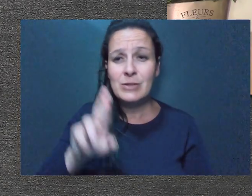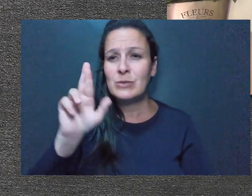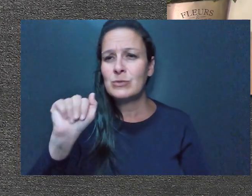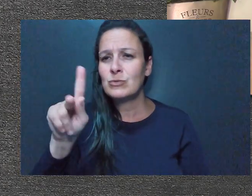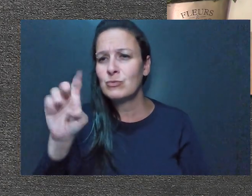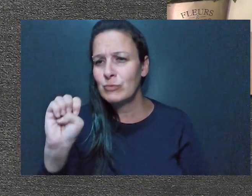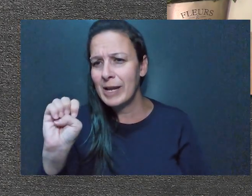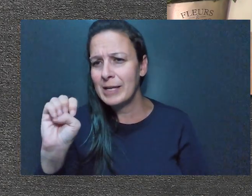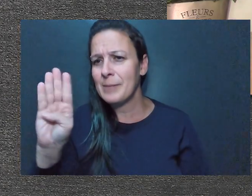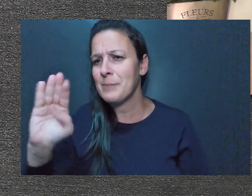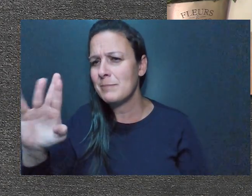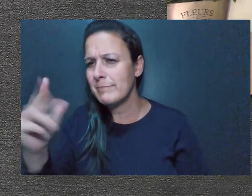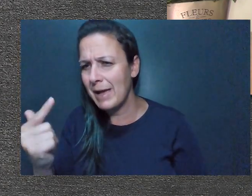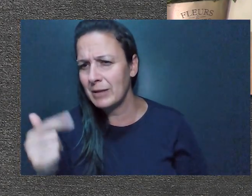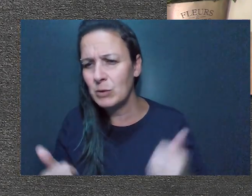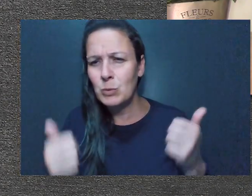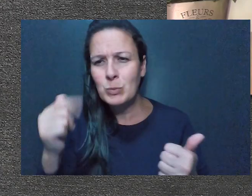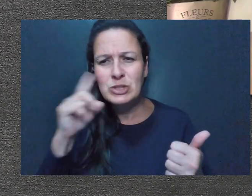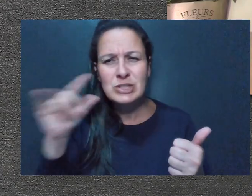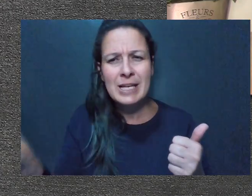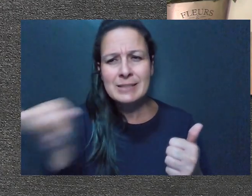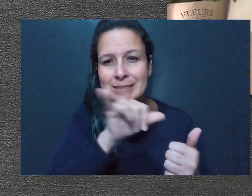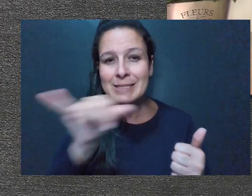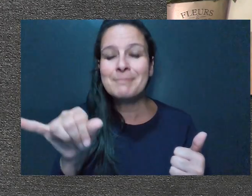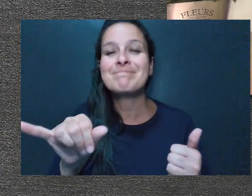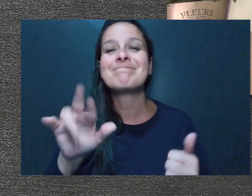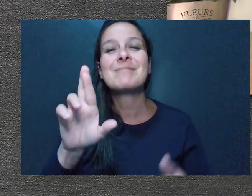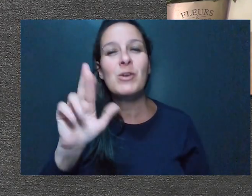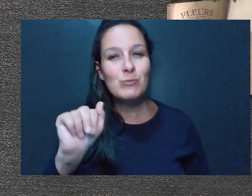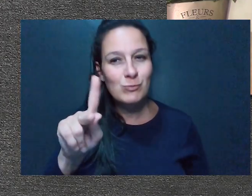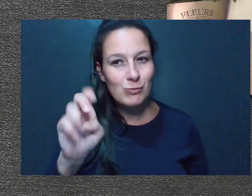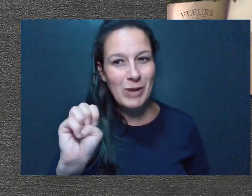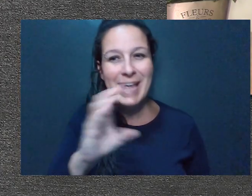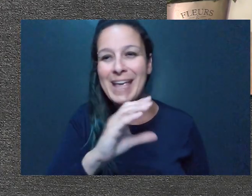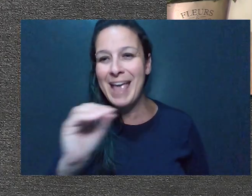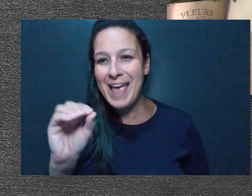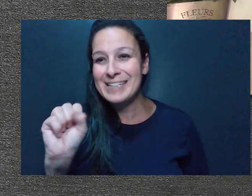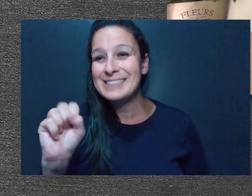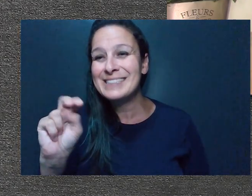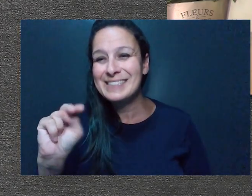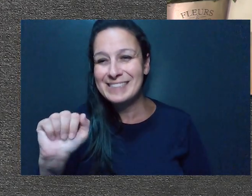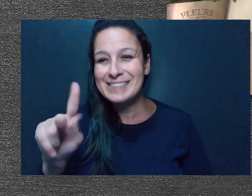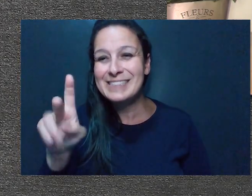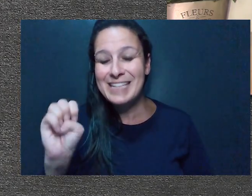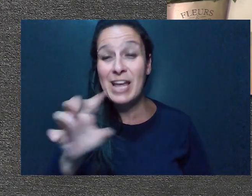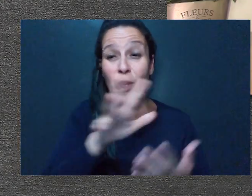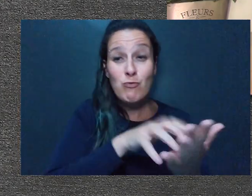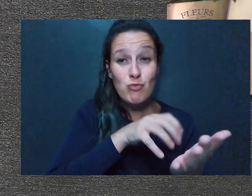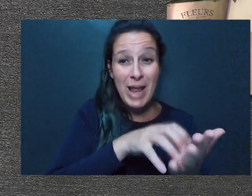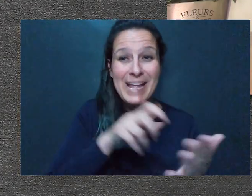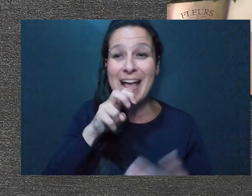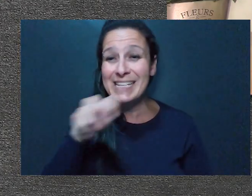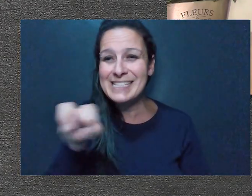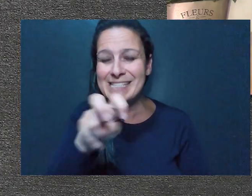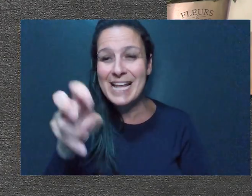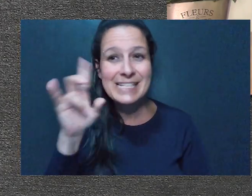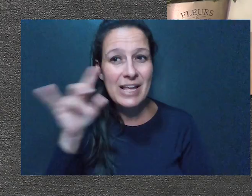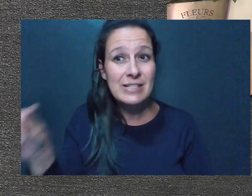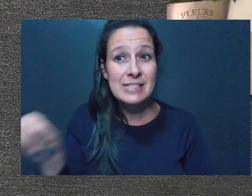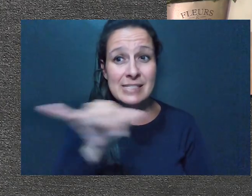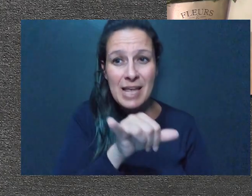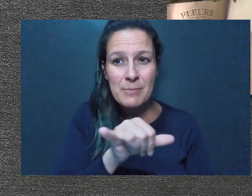Snake. Good job. Put it in there. Good job. Rake and snake, they sound the same. That is rhyming. You're right. What?